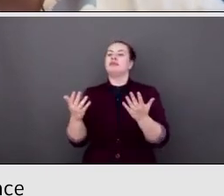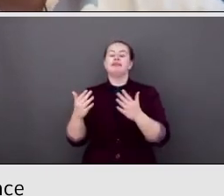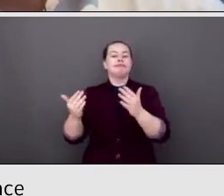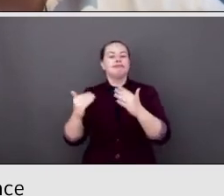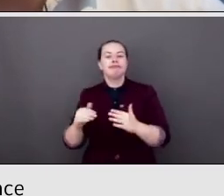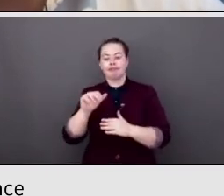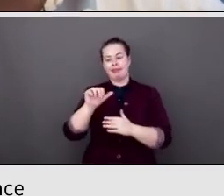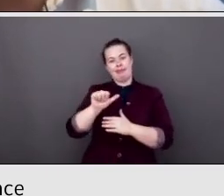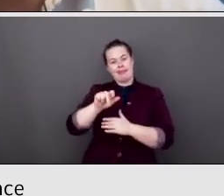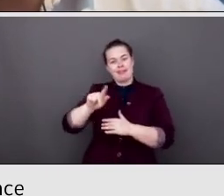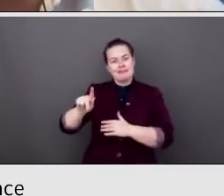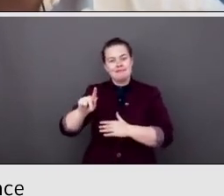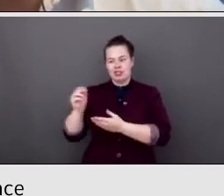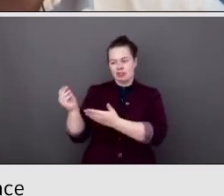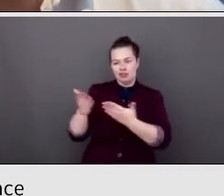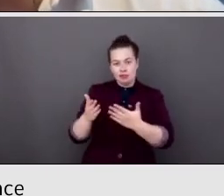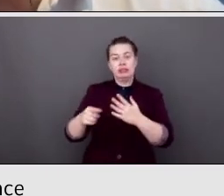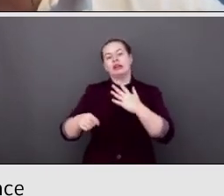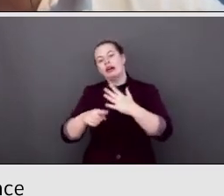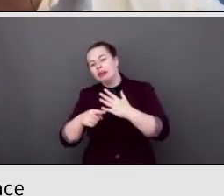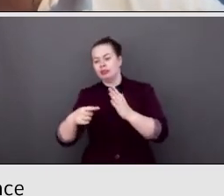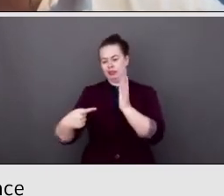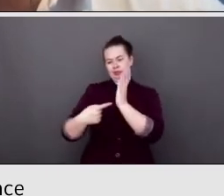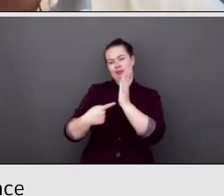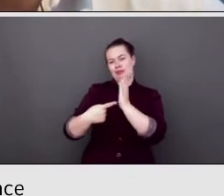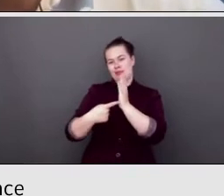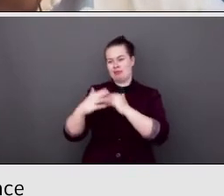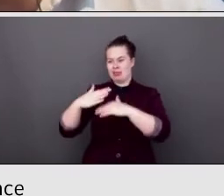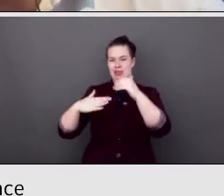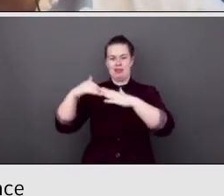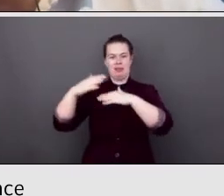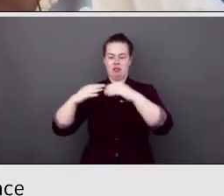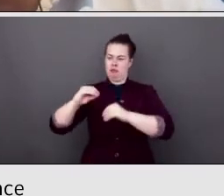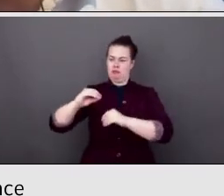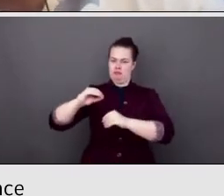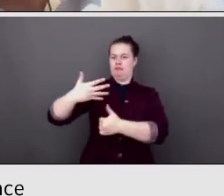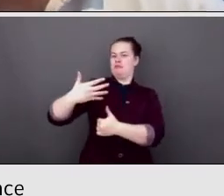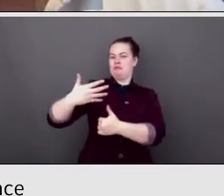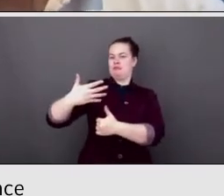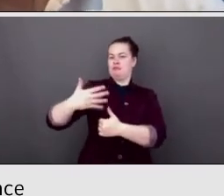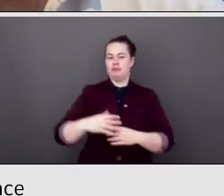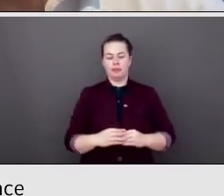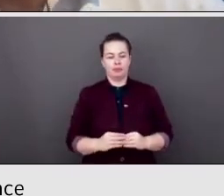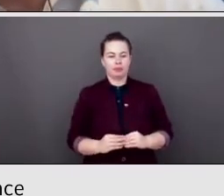points. So the application layer and the infrastructure layer on the technical grounds need to be separated.